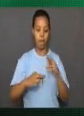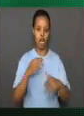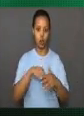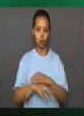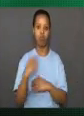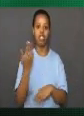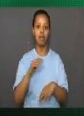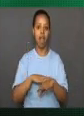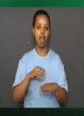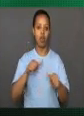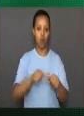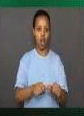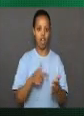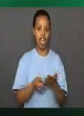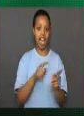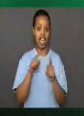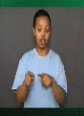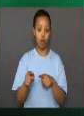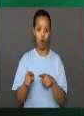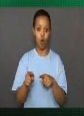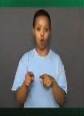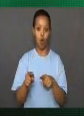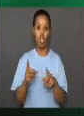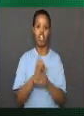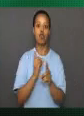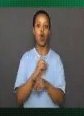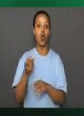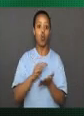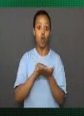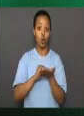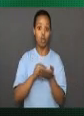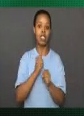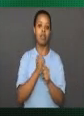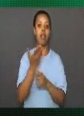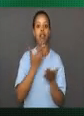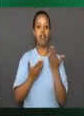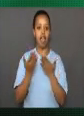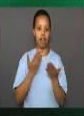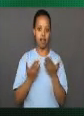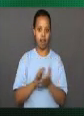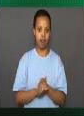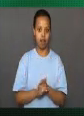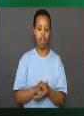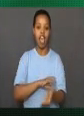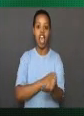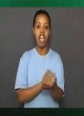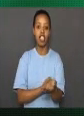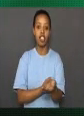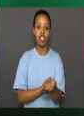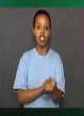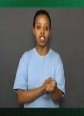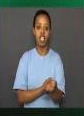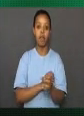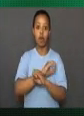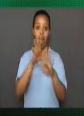which leads to the production of organic molecules. When energy enters